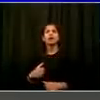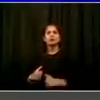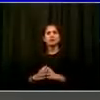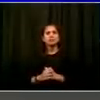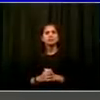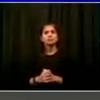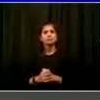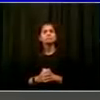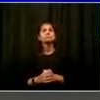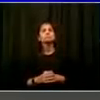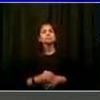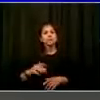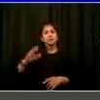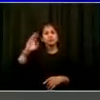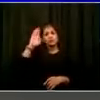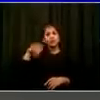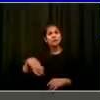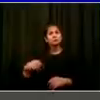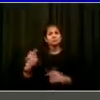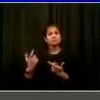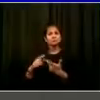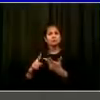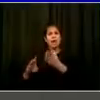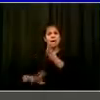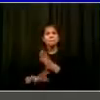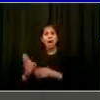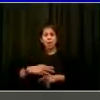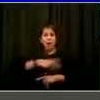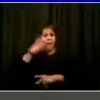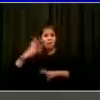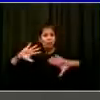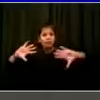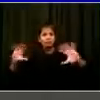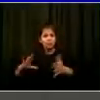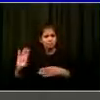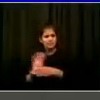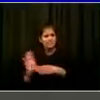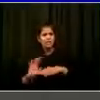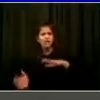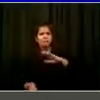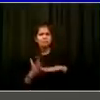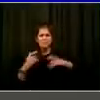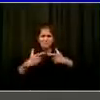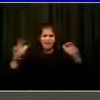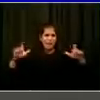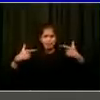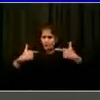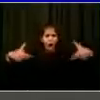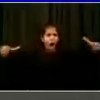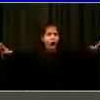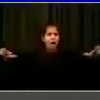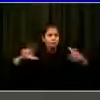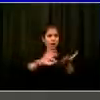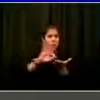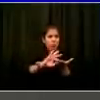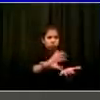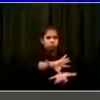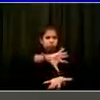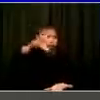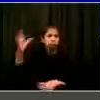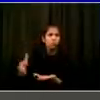population. If they don't prosper, the city doesn't prosper. Most MWBE firms are part